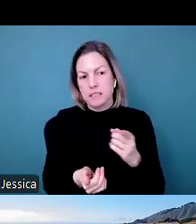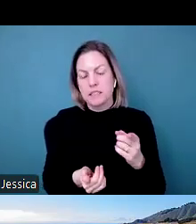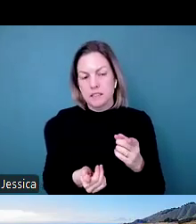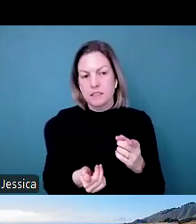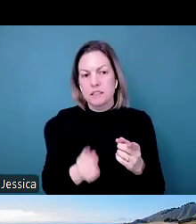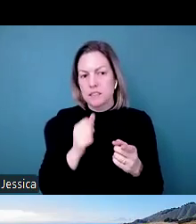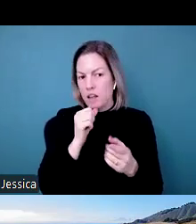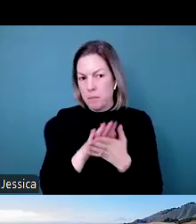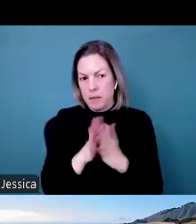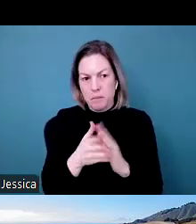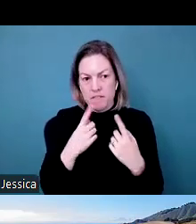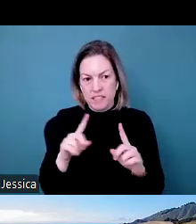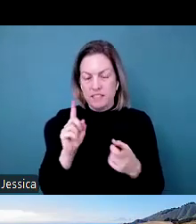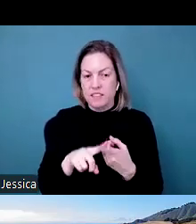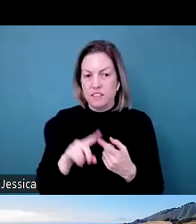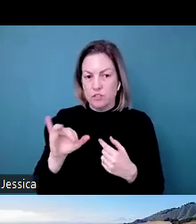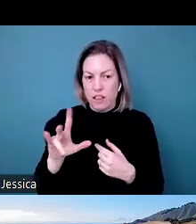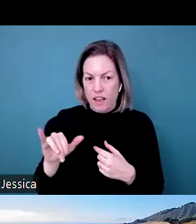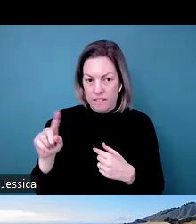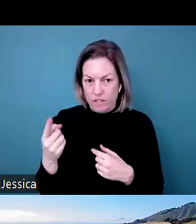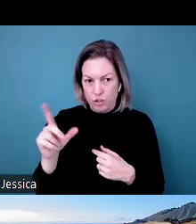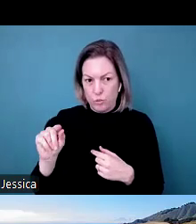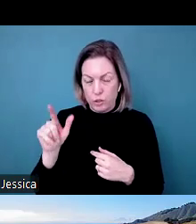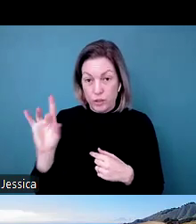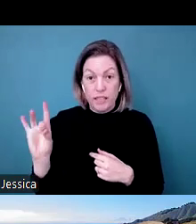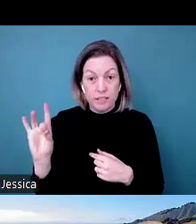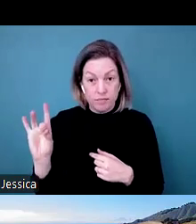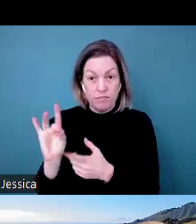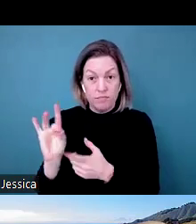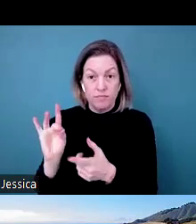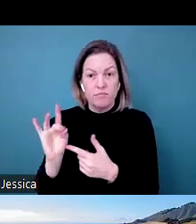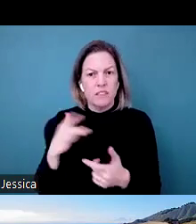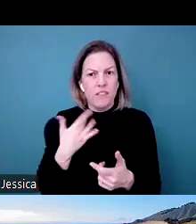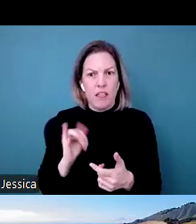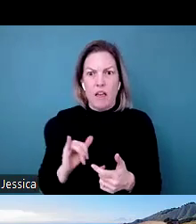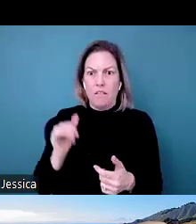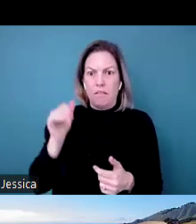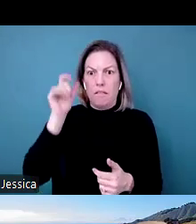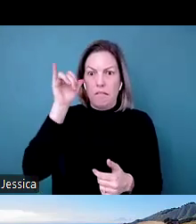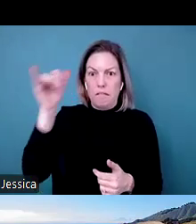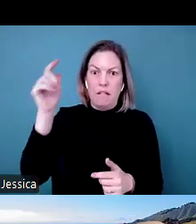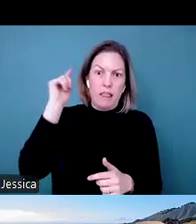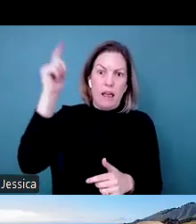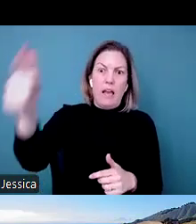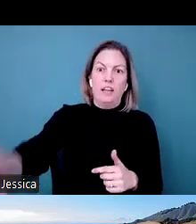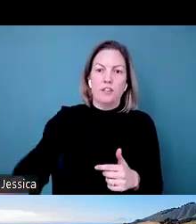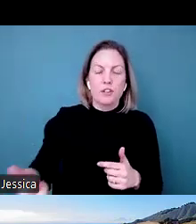become effective until July 1st, 2028. Which feels like a really, really long time from